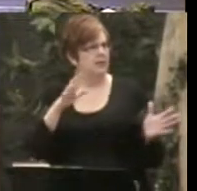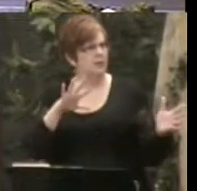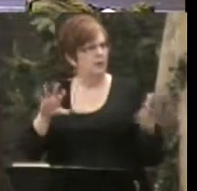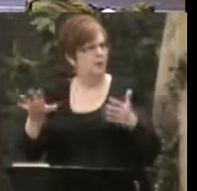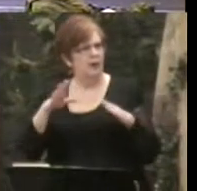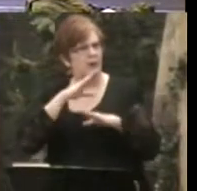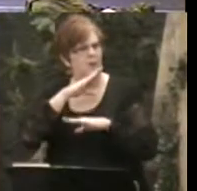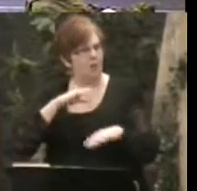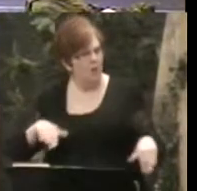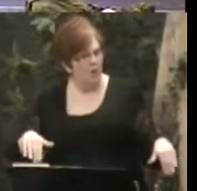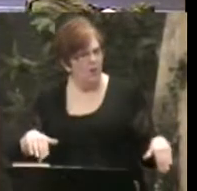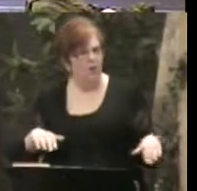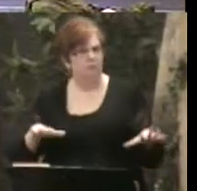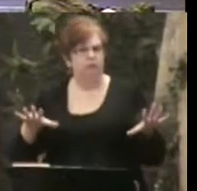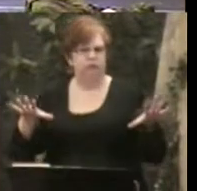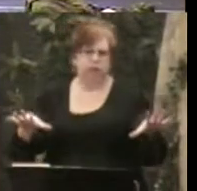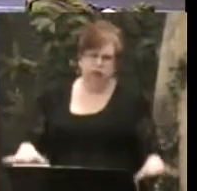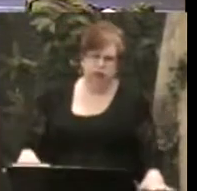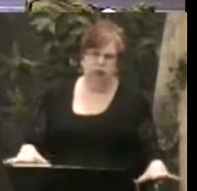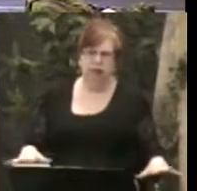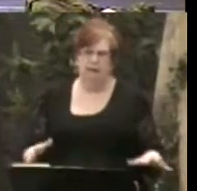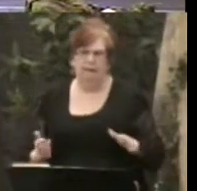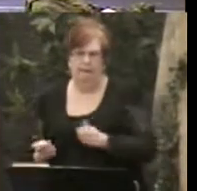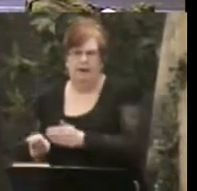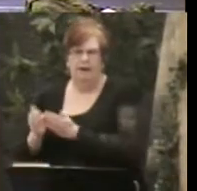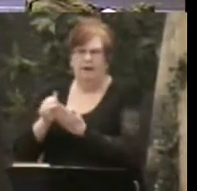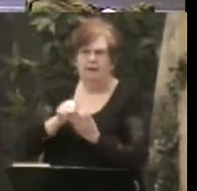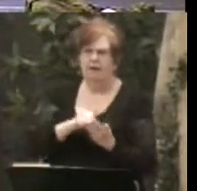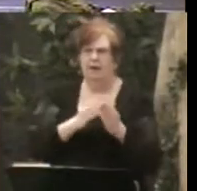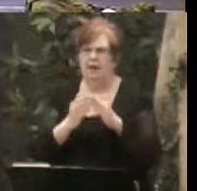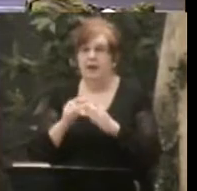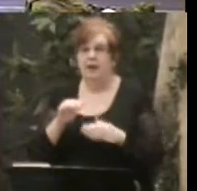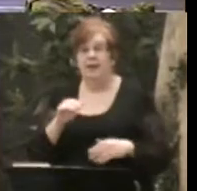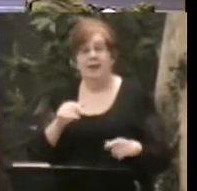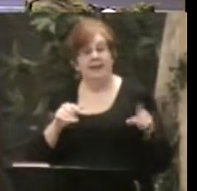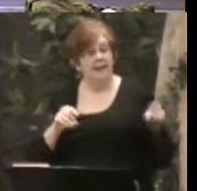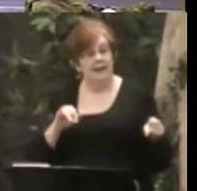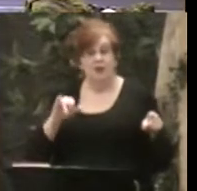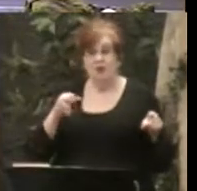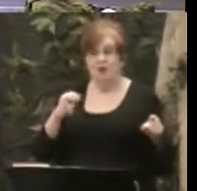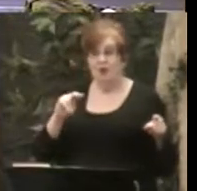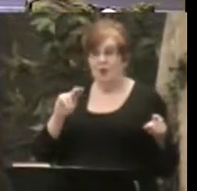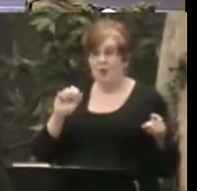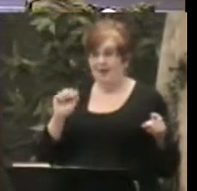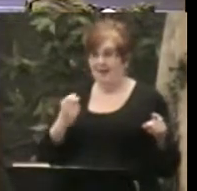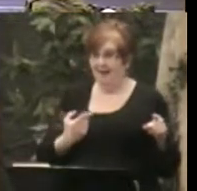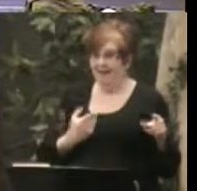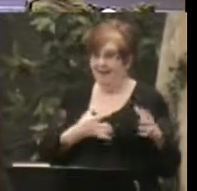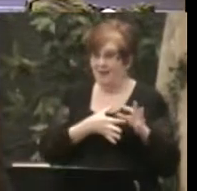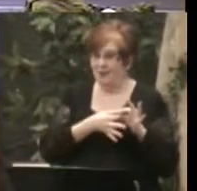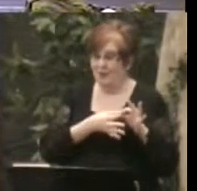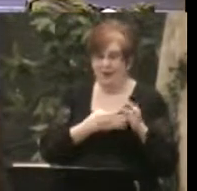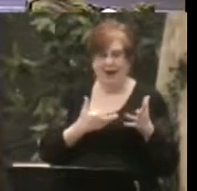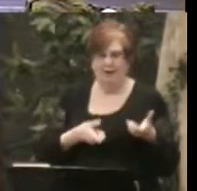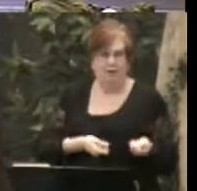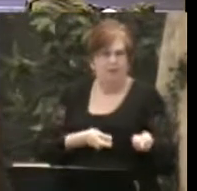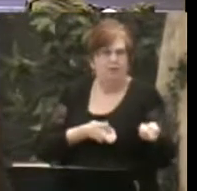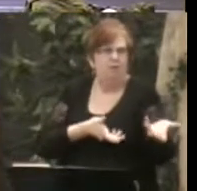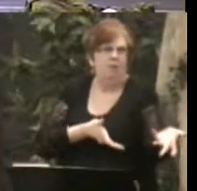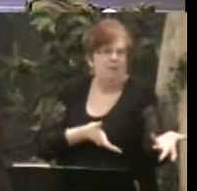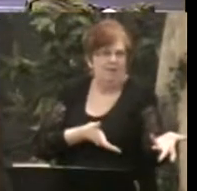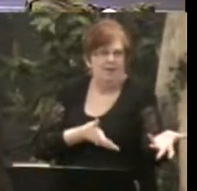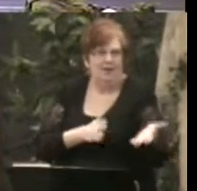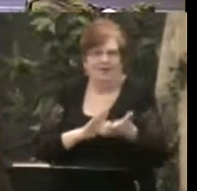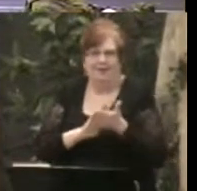storm. In Jonah, it takes throwing a man overboard to bring calm.